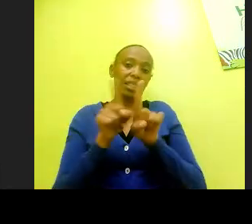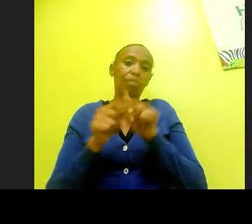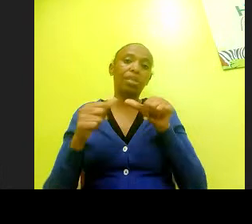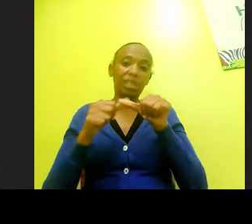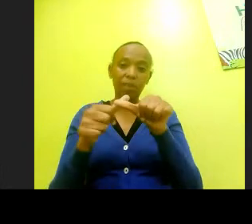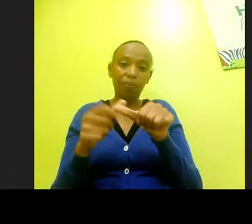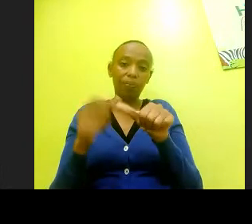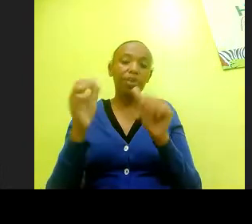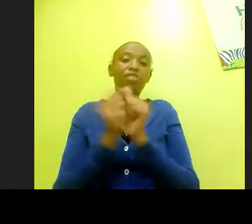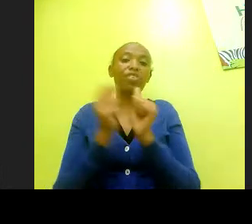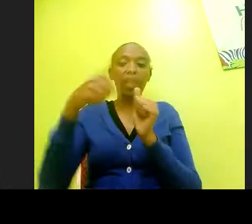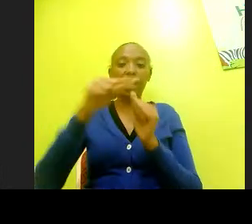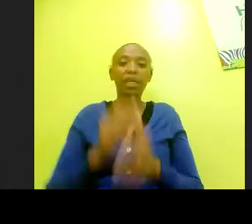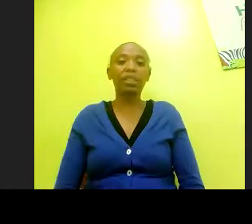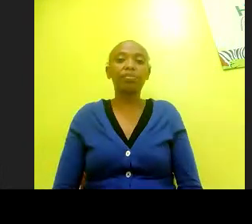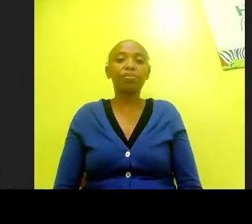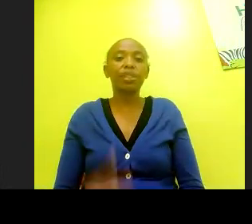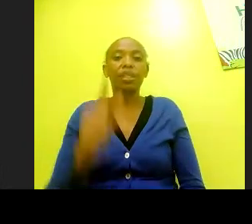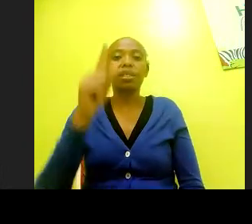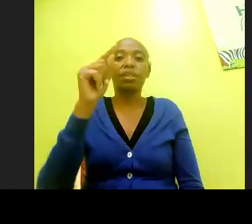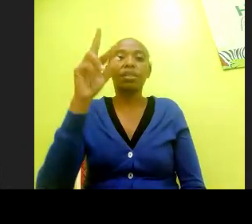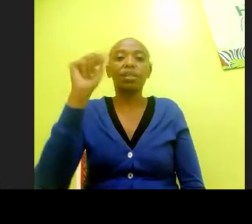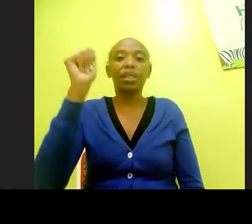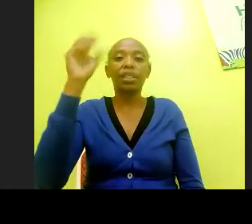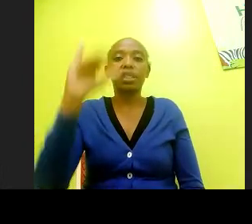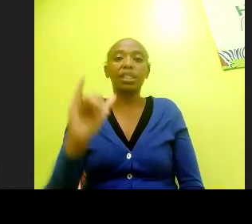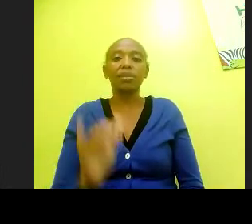with us, Tracy?